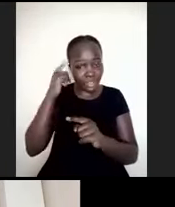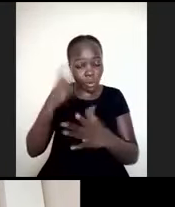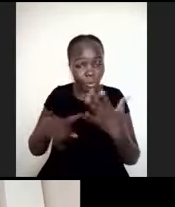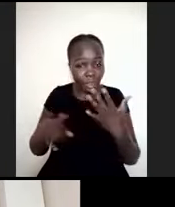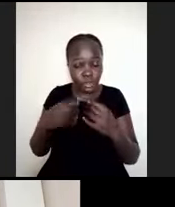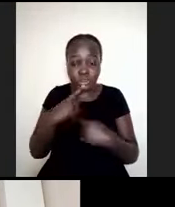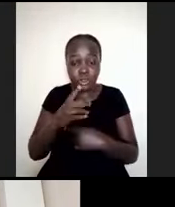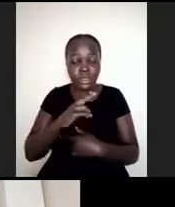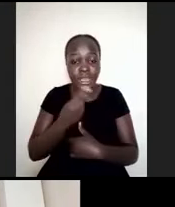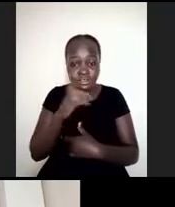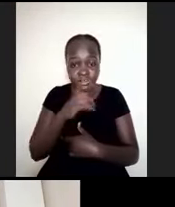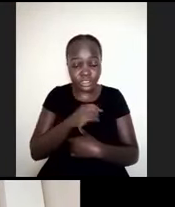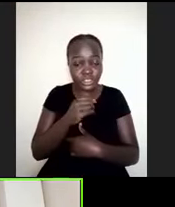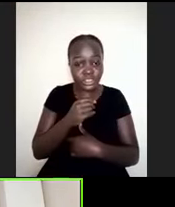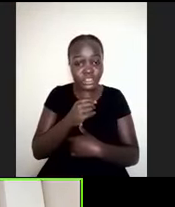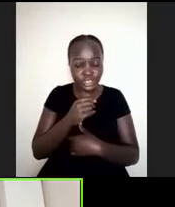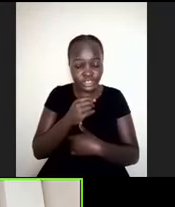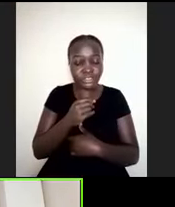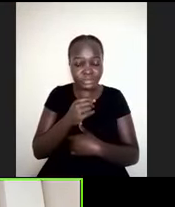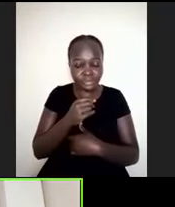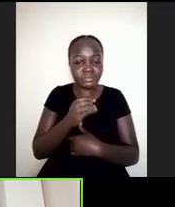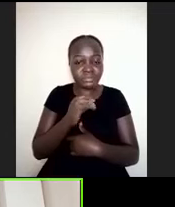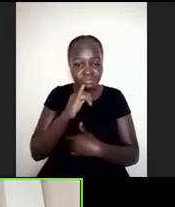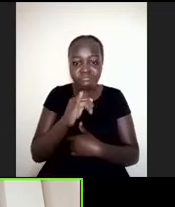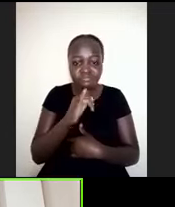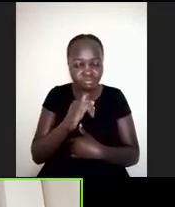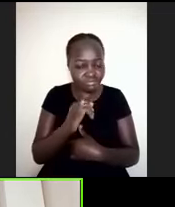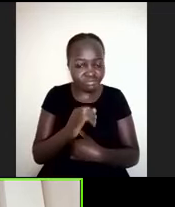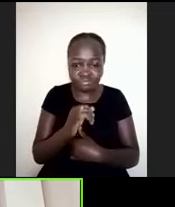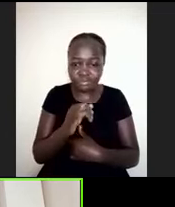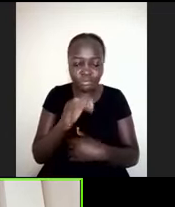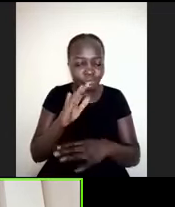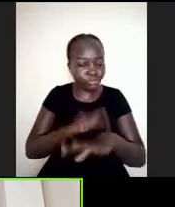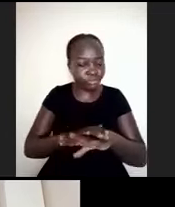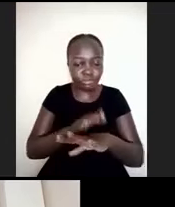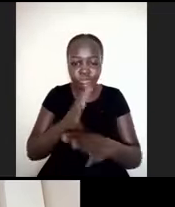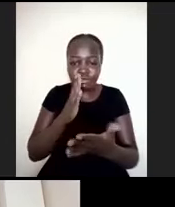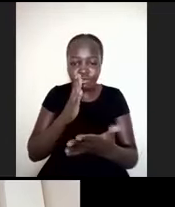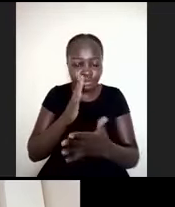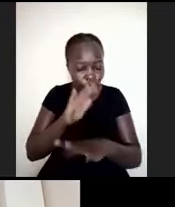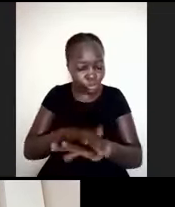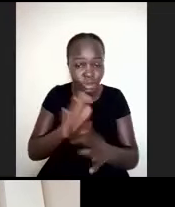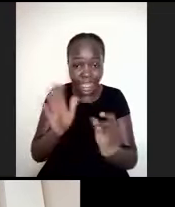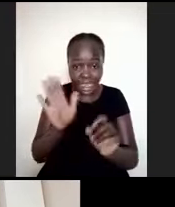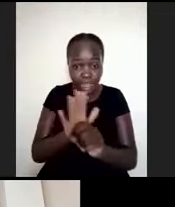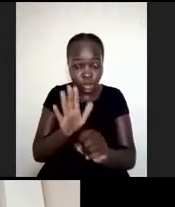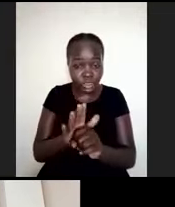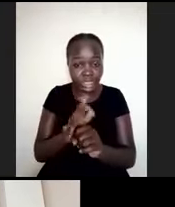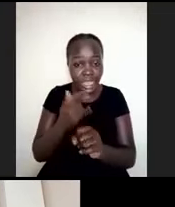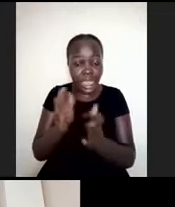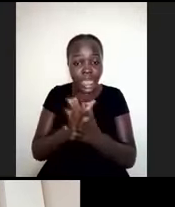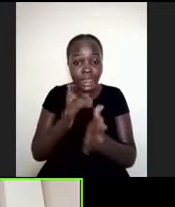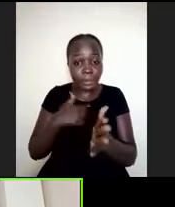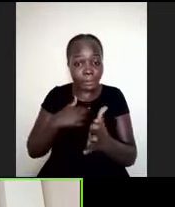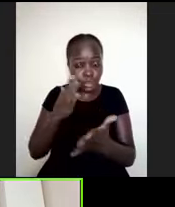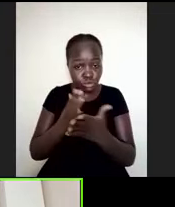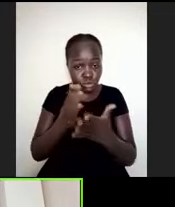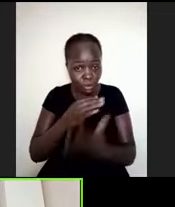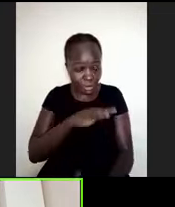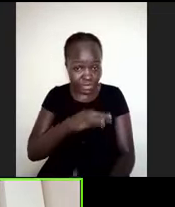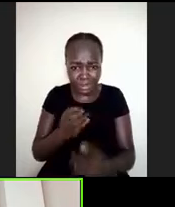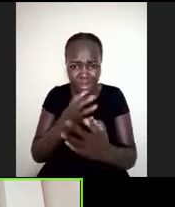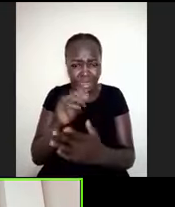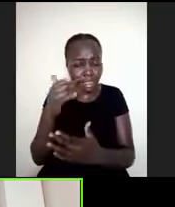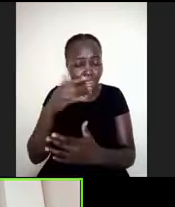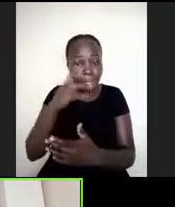put together for us, Lydia, it's definitely a lot, and I'm sure I'm benefiting, many other parents are going